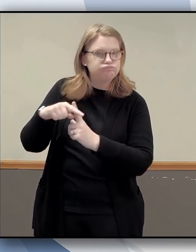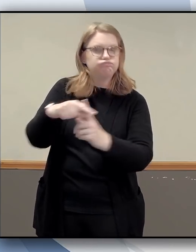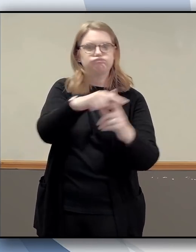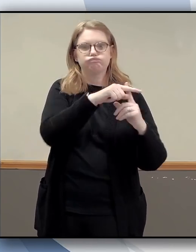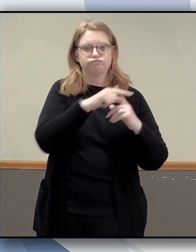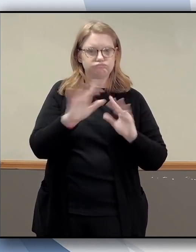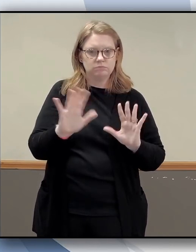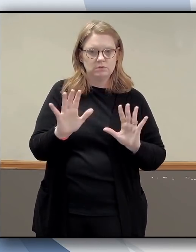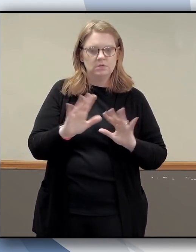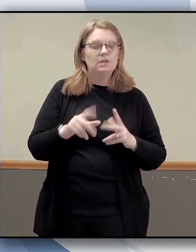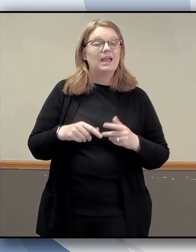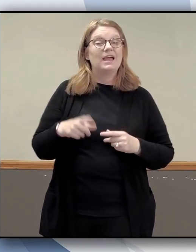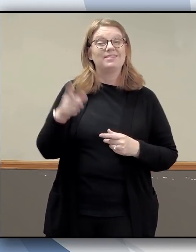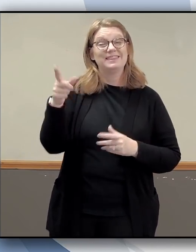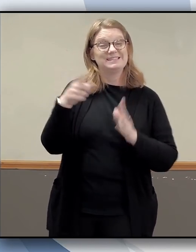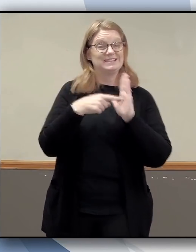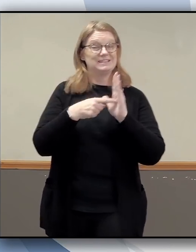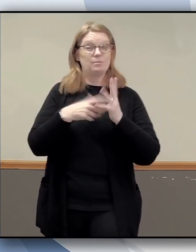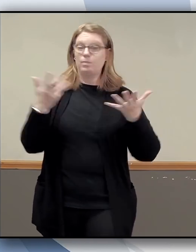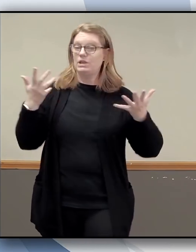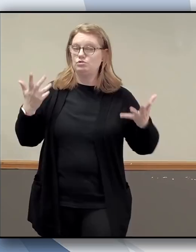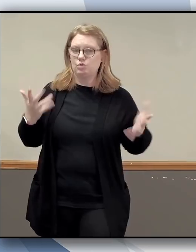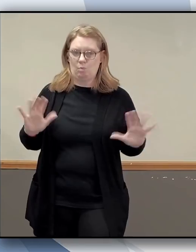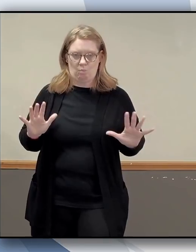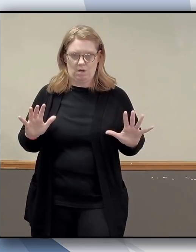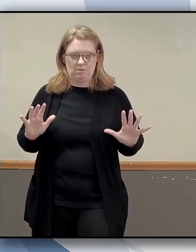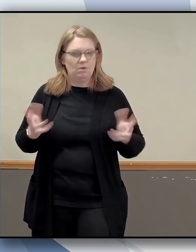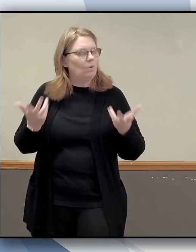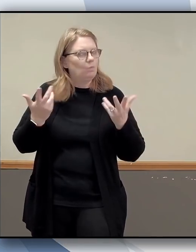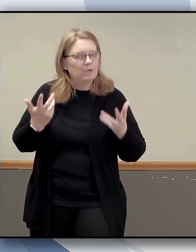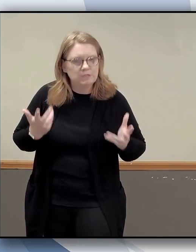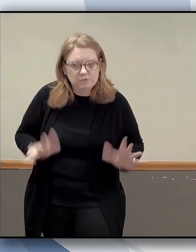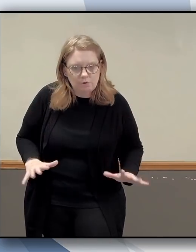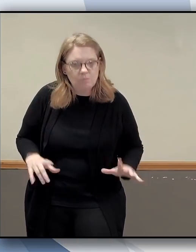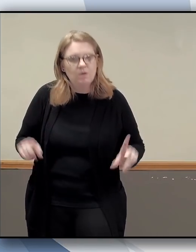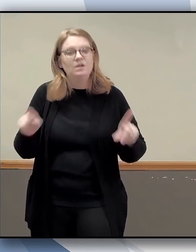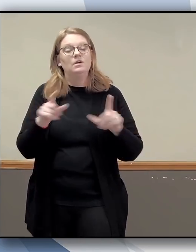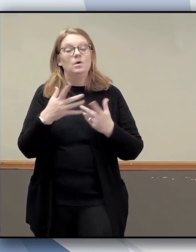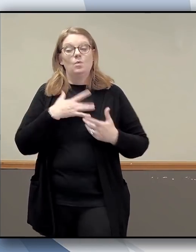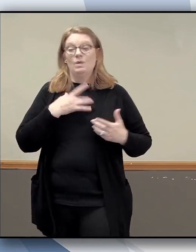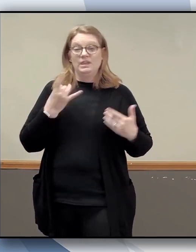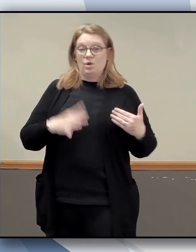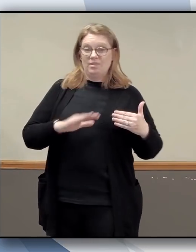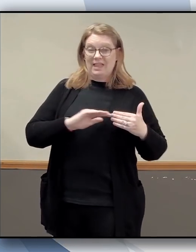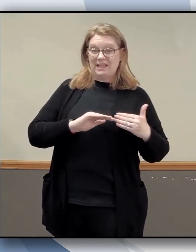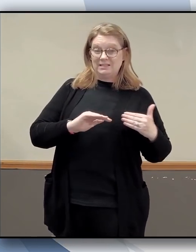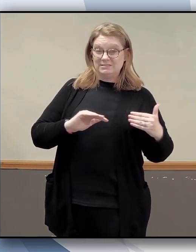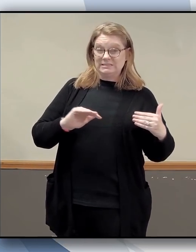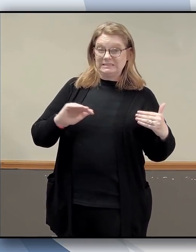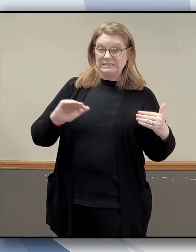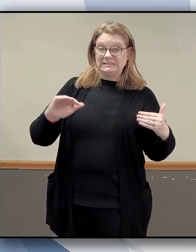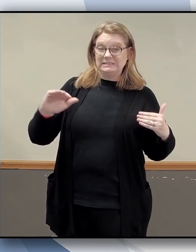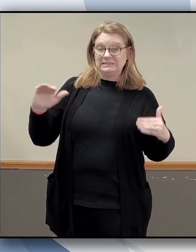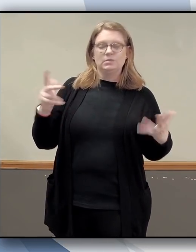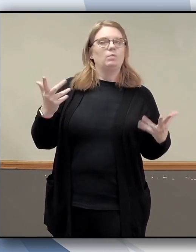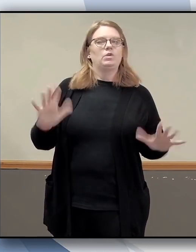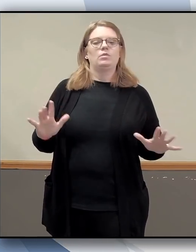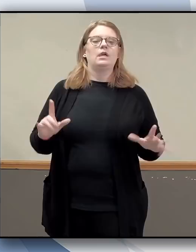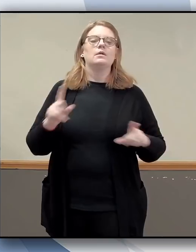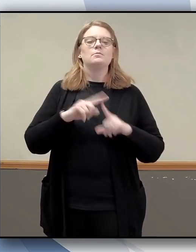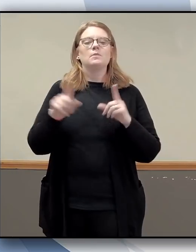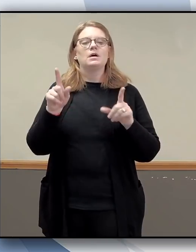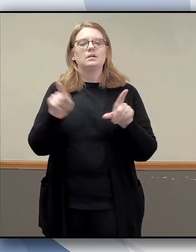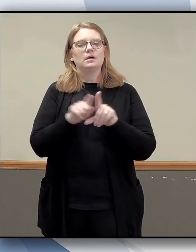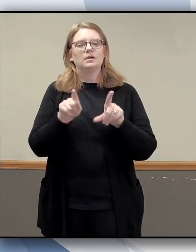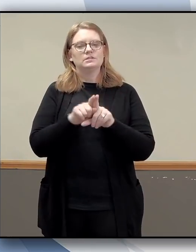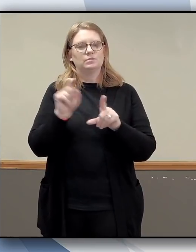of where we don't want to go and where we're in a position now where we don't like the trend lines, but where we can still, we need to stop where we are and